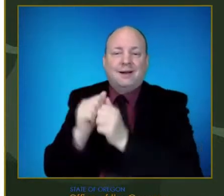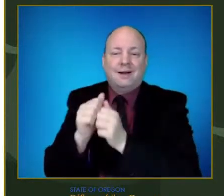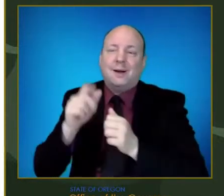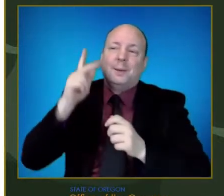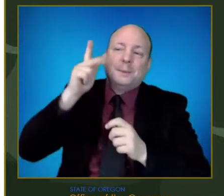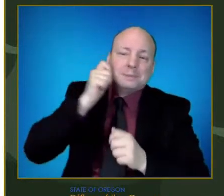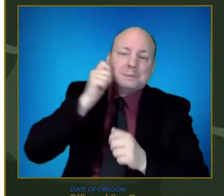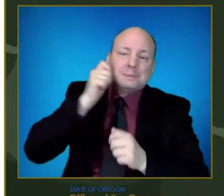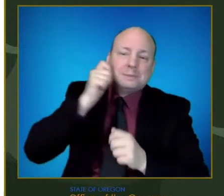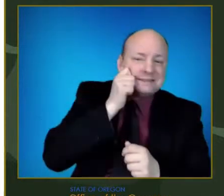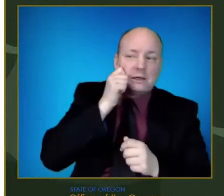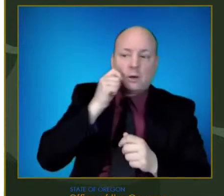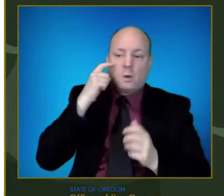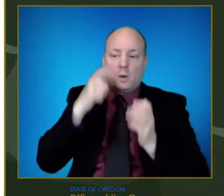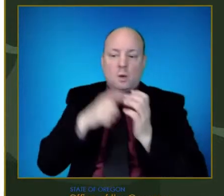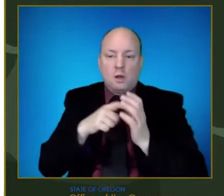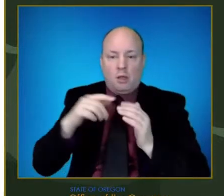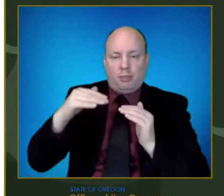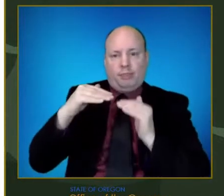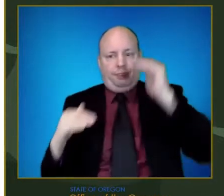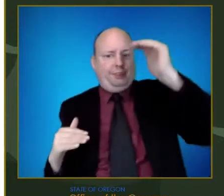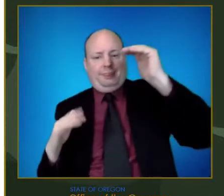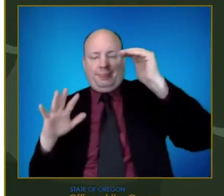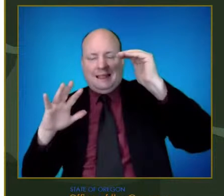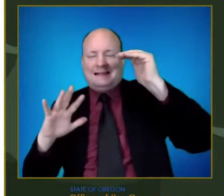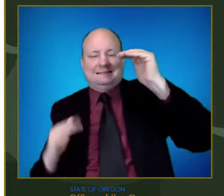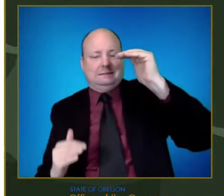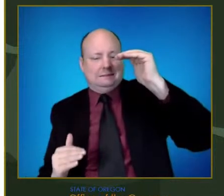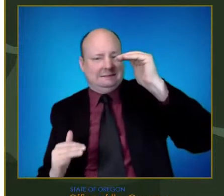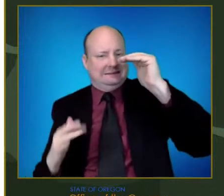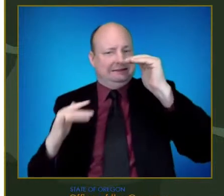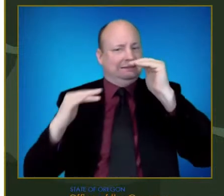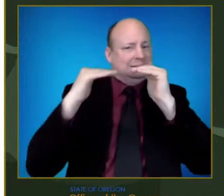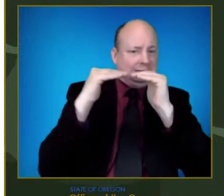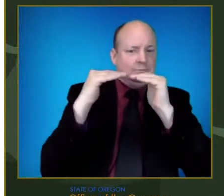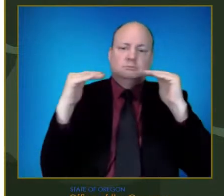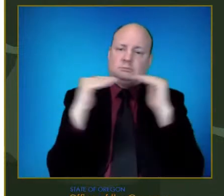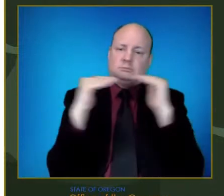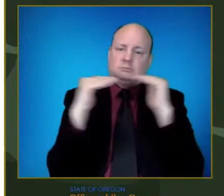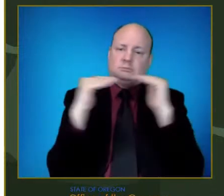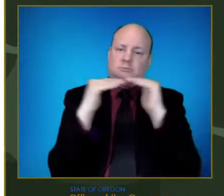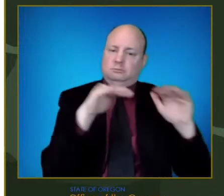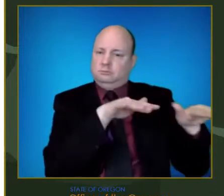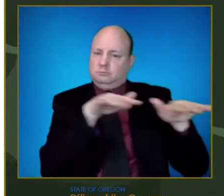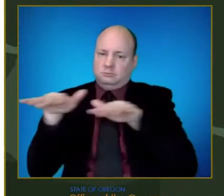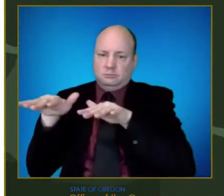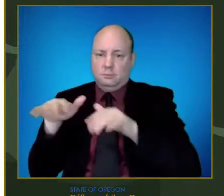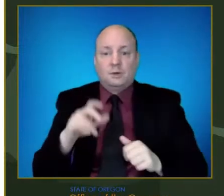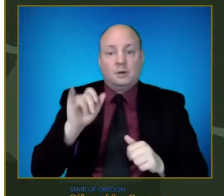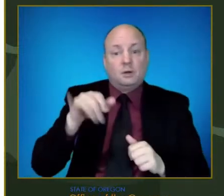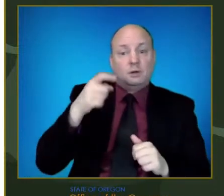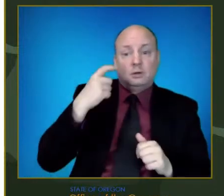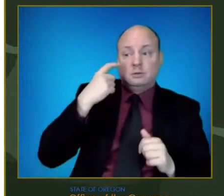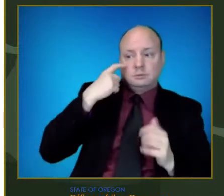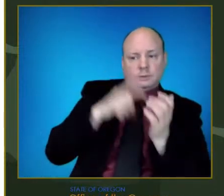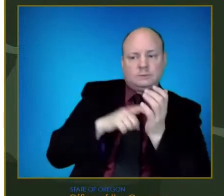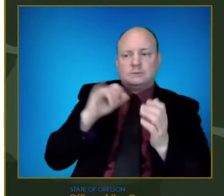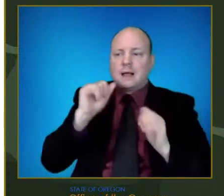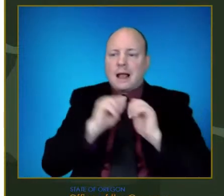and disproportionate burden of chronic disease due to systemic racism. They're also disproportionately represented among frontline